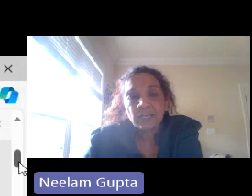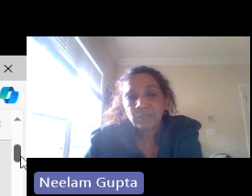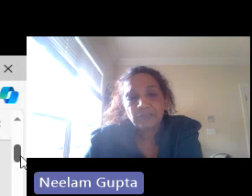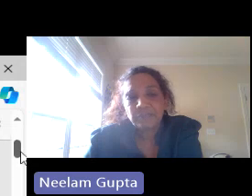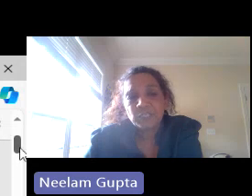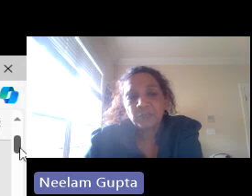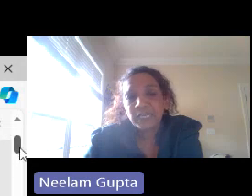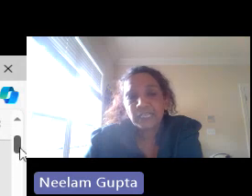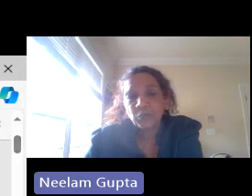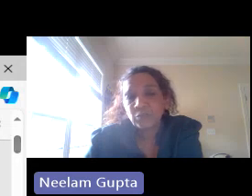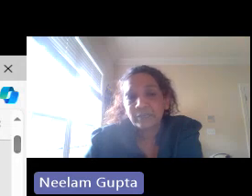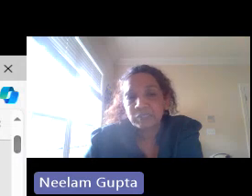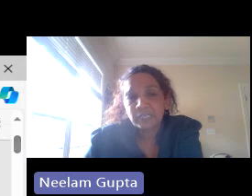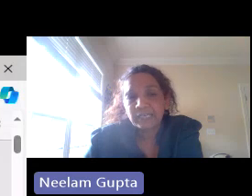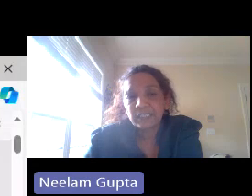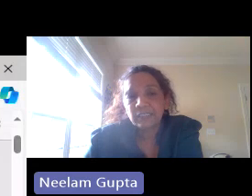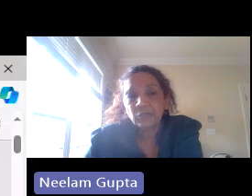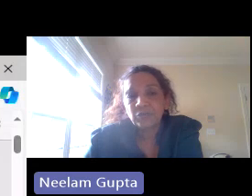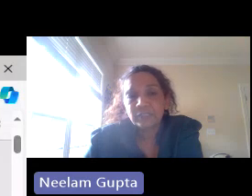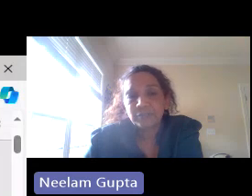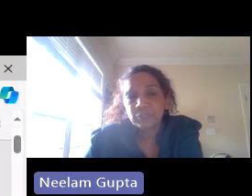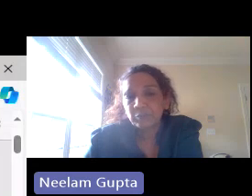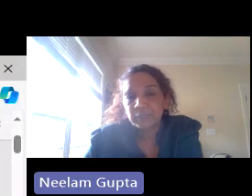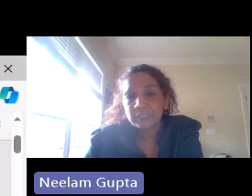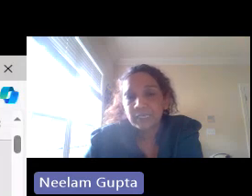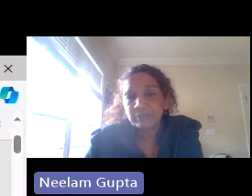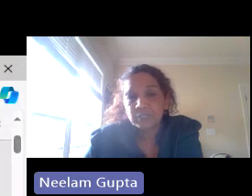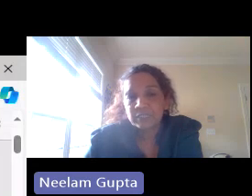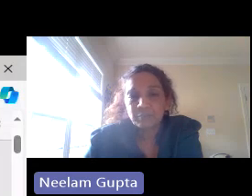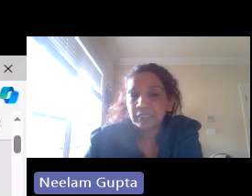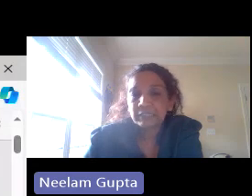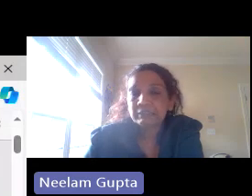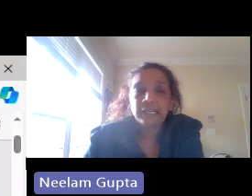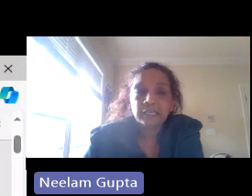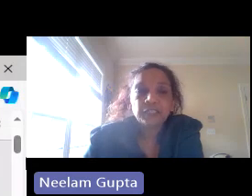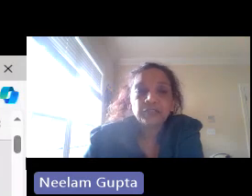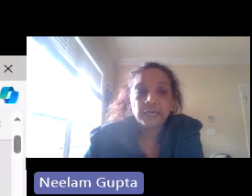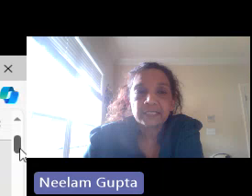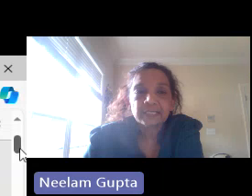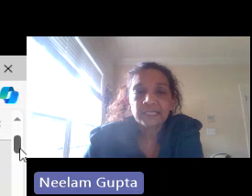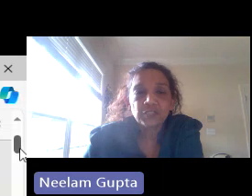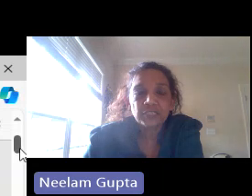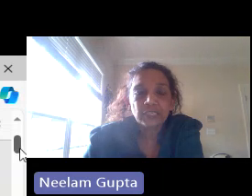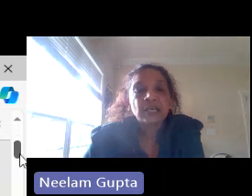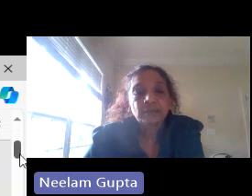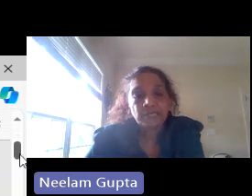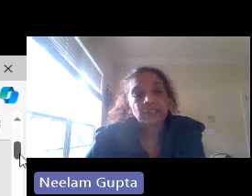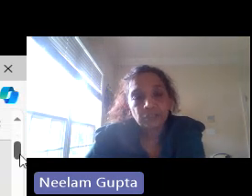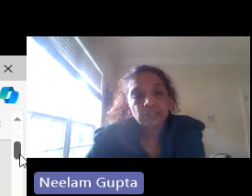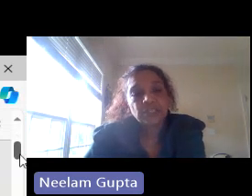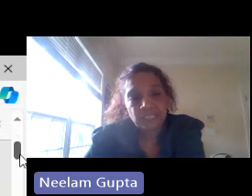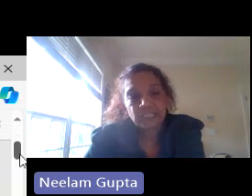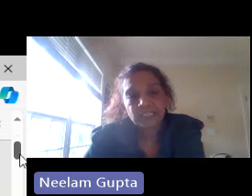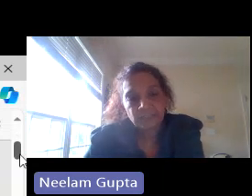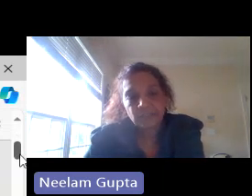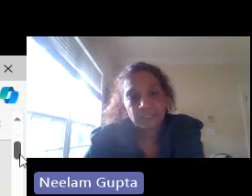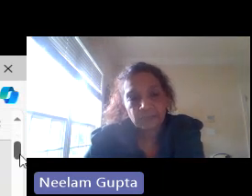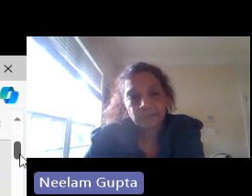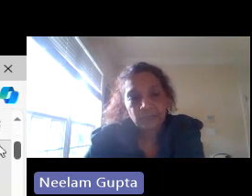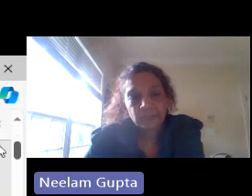on the first one. I didn't go over, I'm sorry. I didn't go over the first one because they have just updated the link to NSCHC, but let's go to